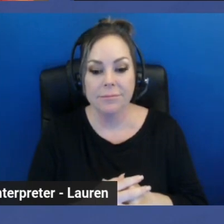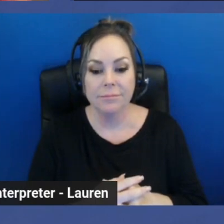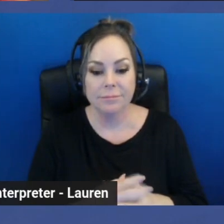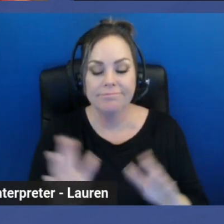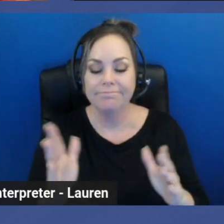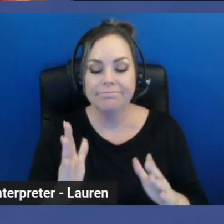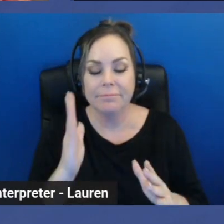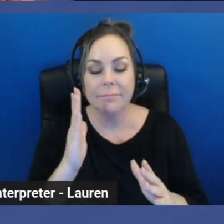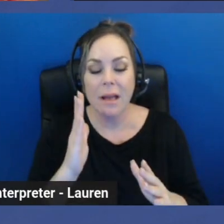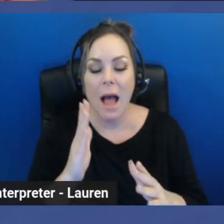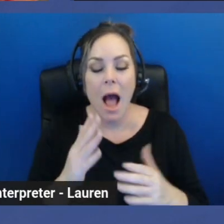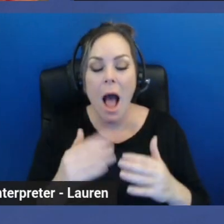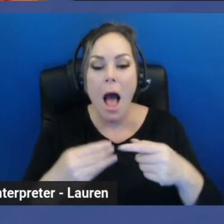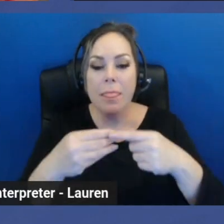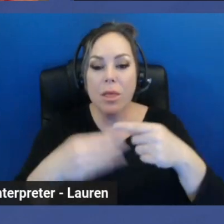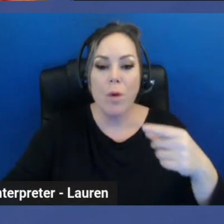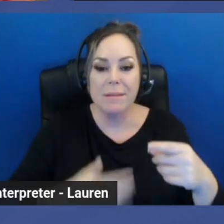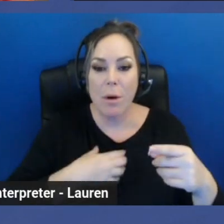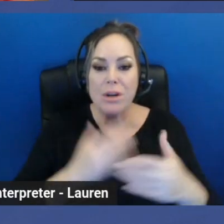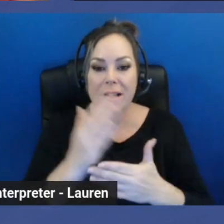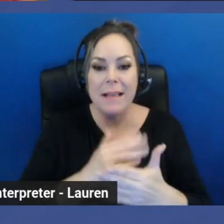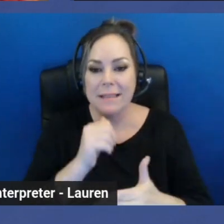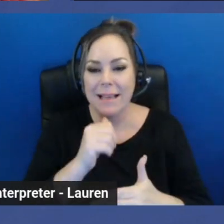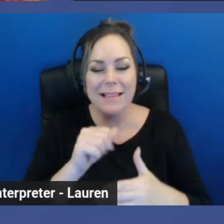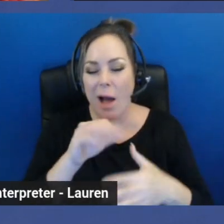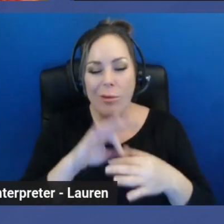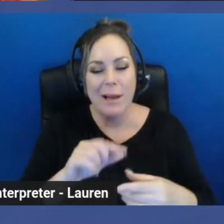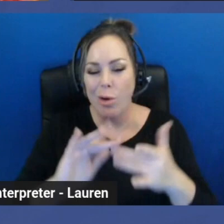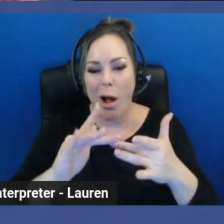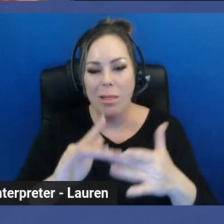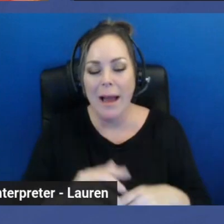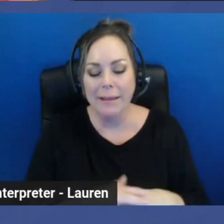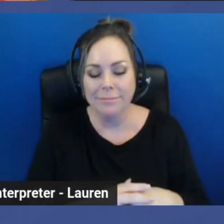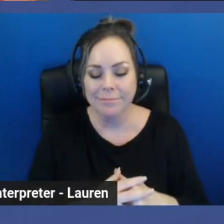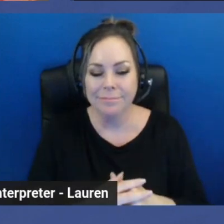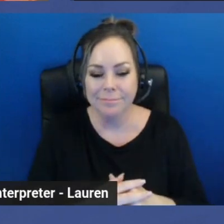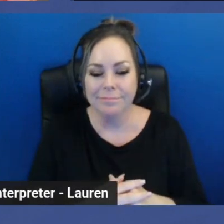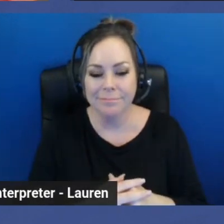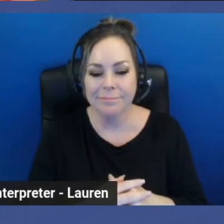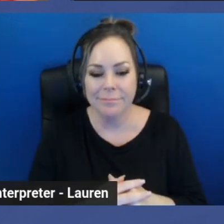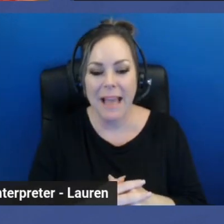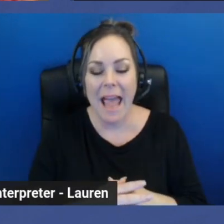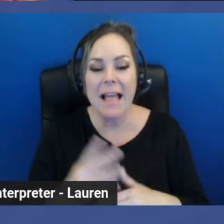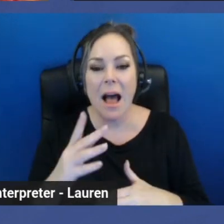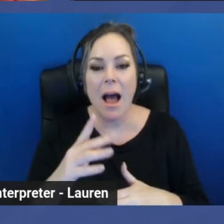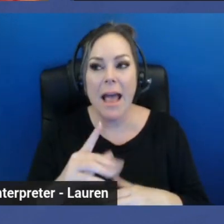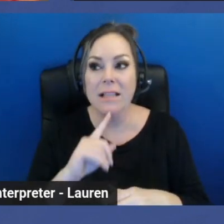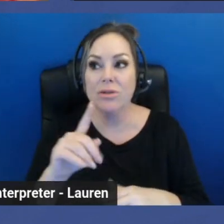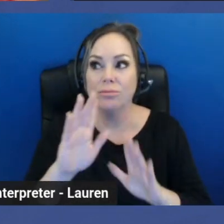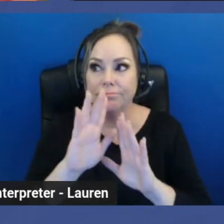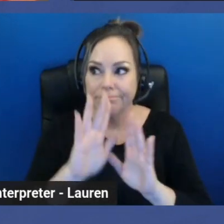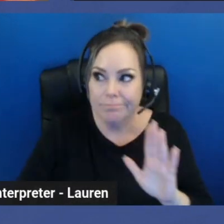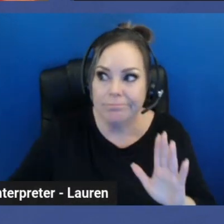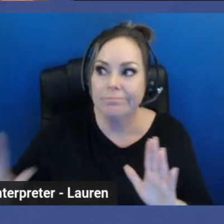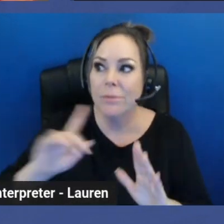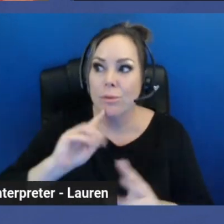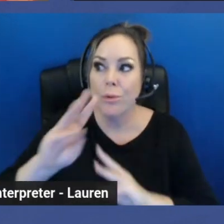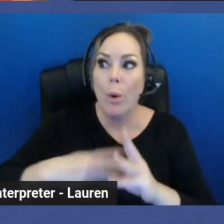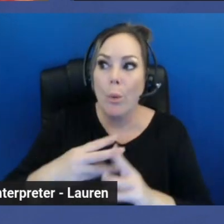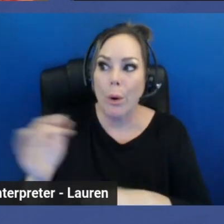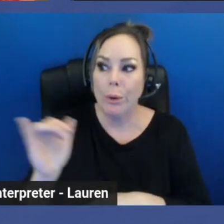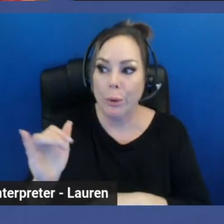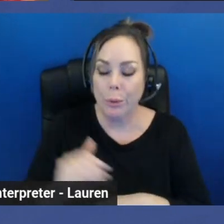the rest of my wish list isn't about online. It's offline too. I'd like to end the censorship of